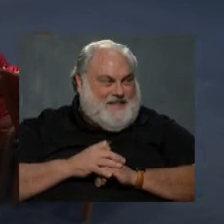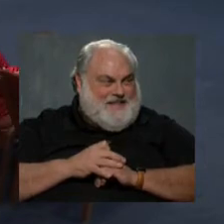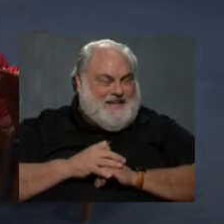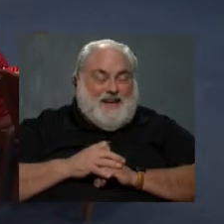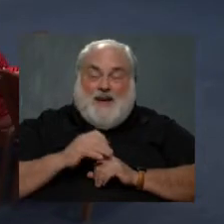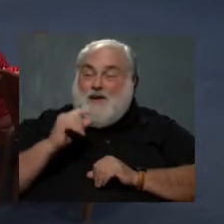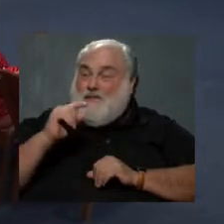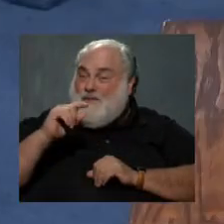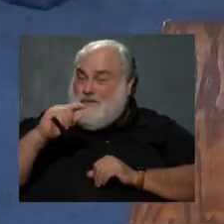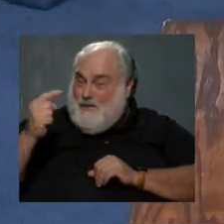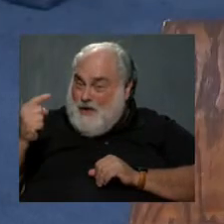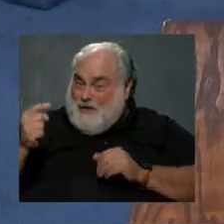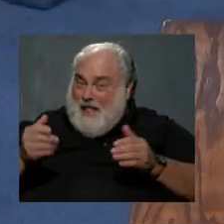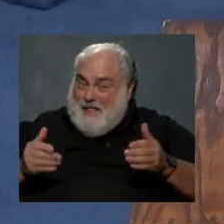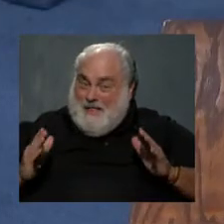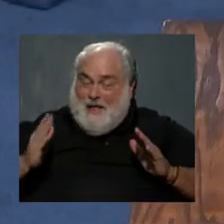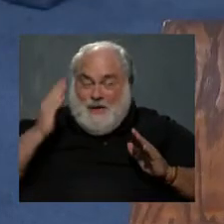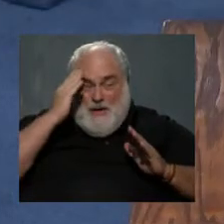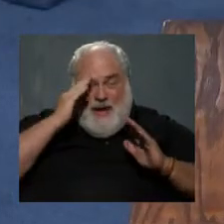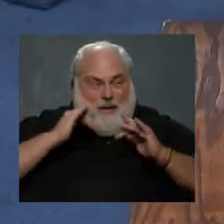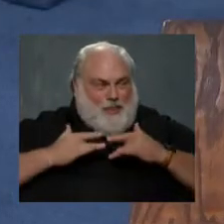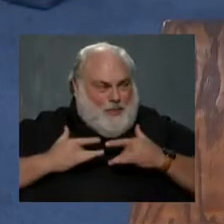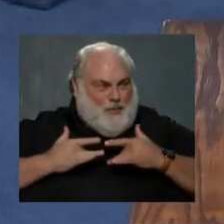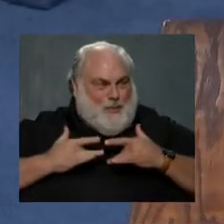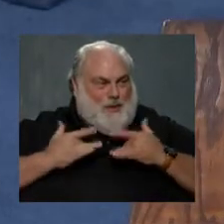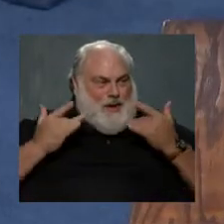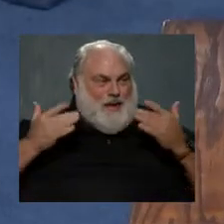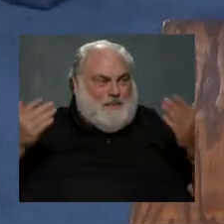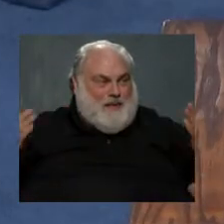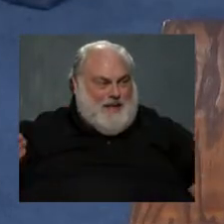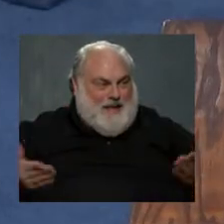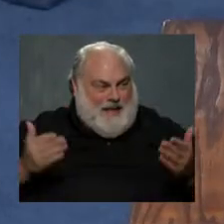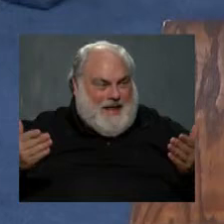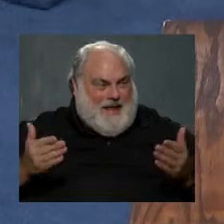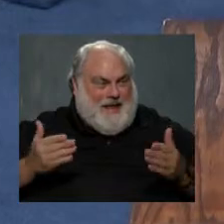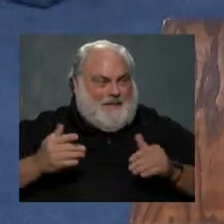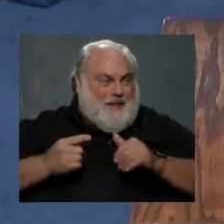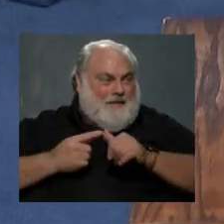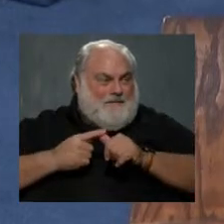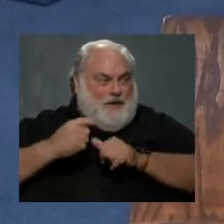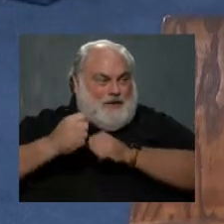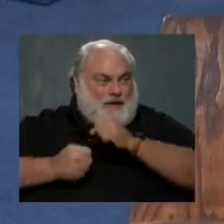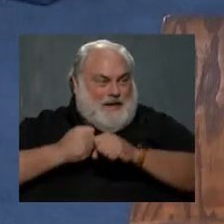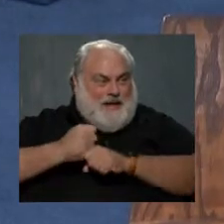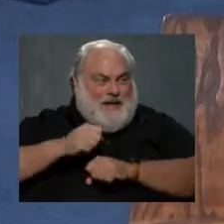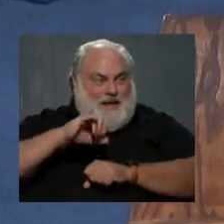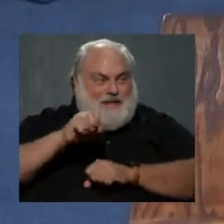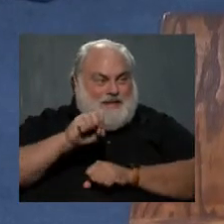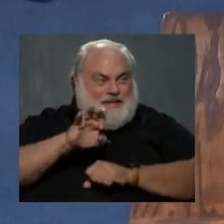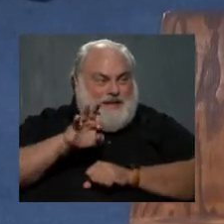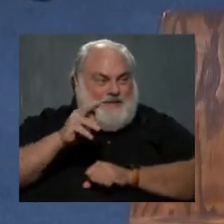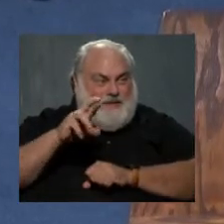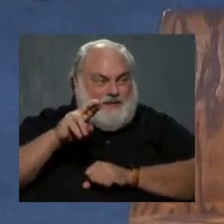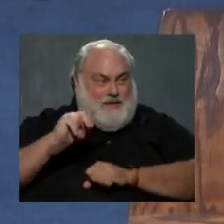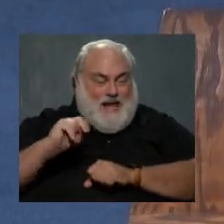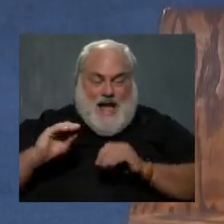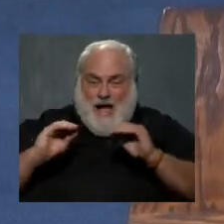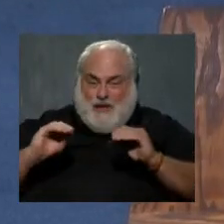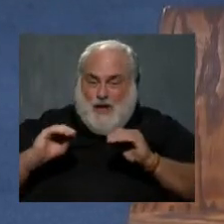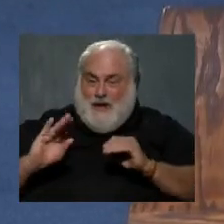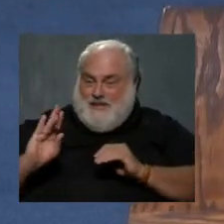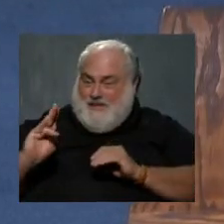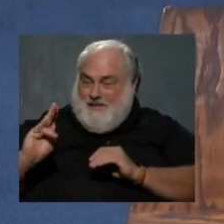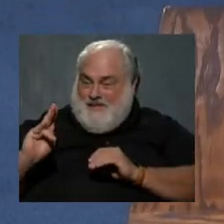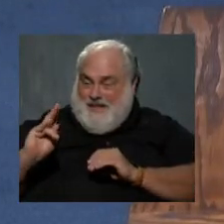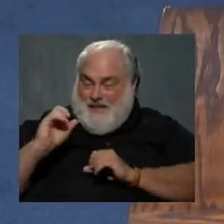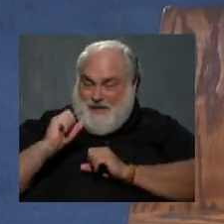First of all, I want to let you know how excited I am to be here. Started the year. This is my first year at Jefferson, but I taught there for 17